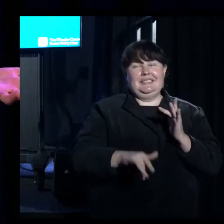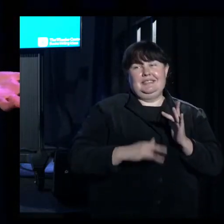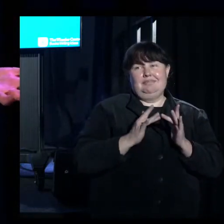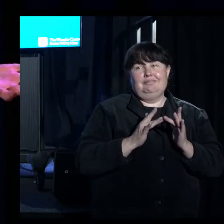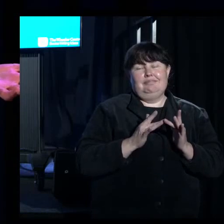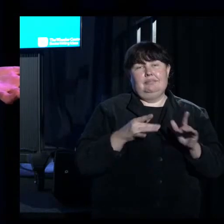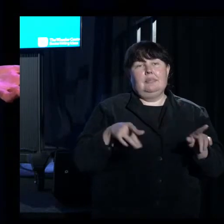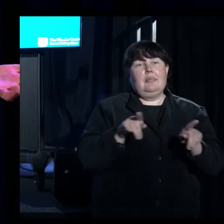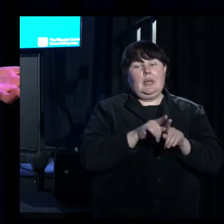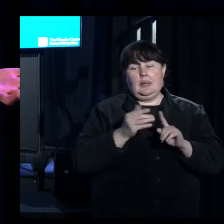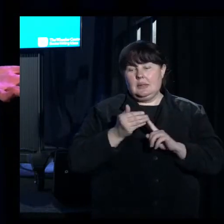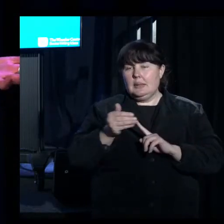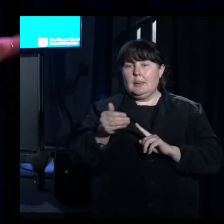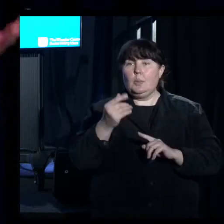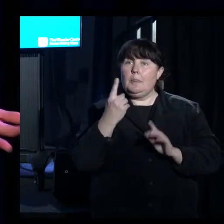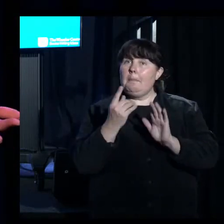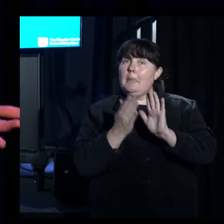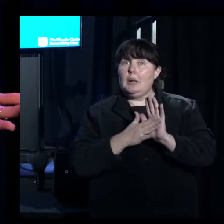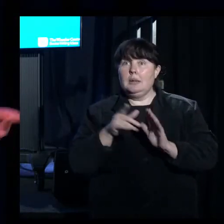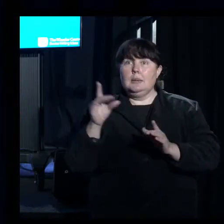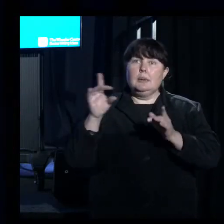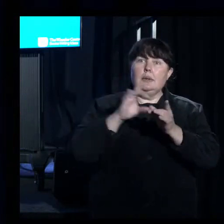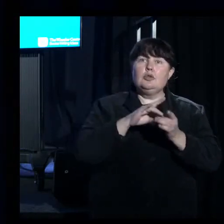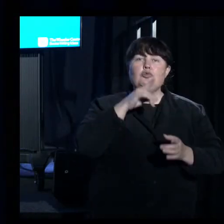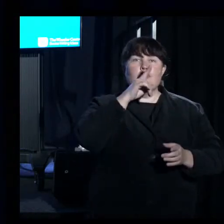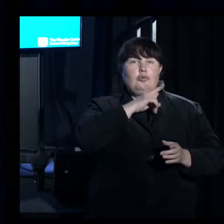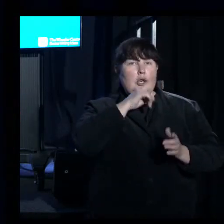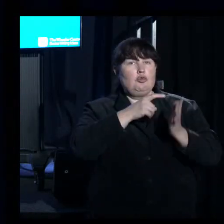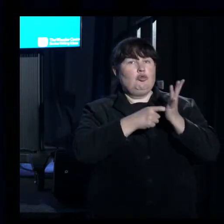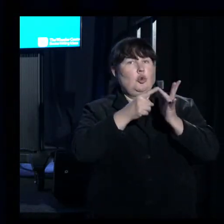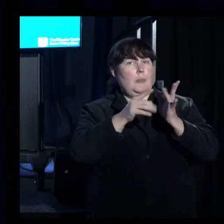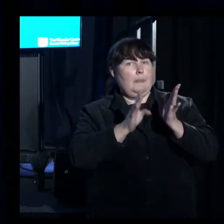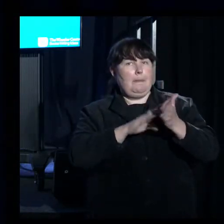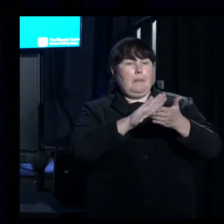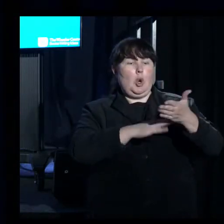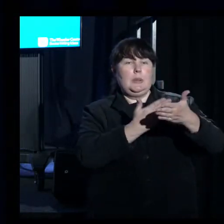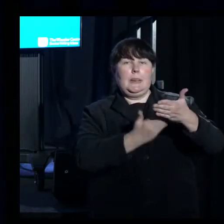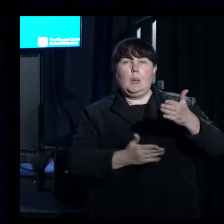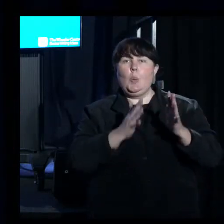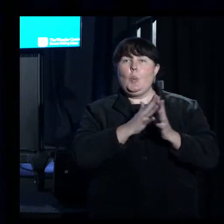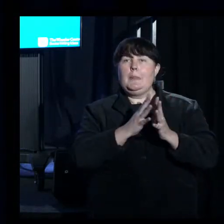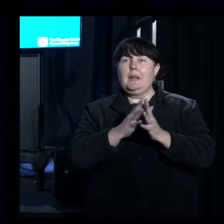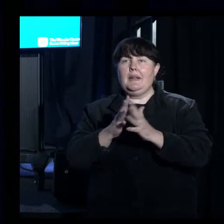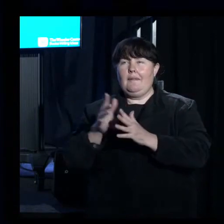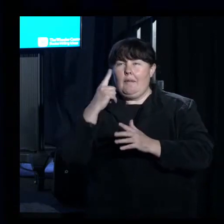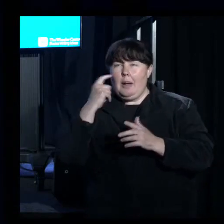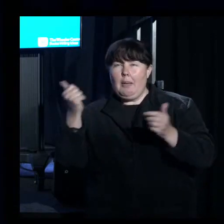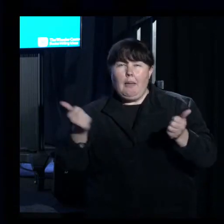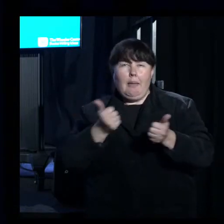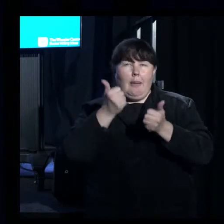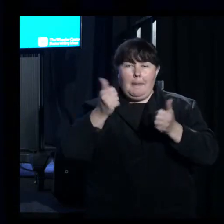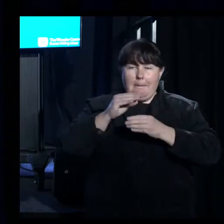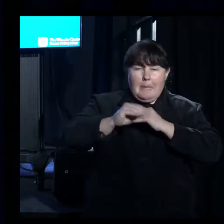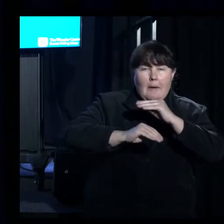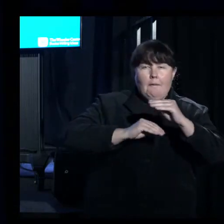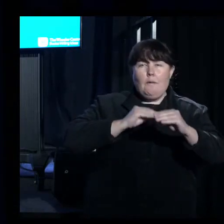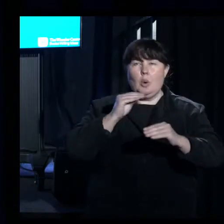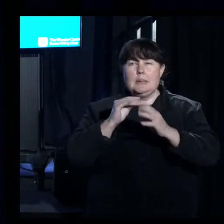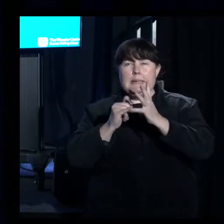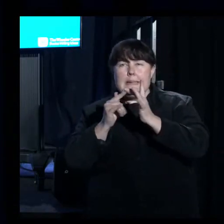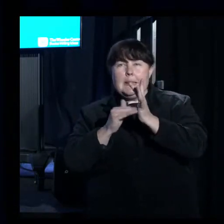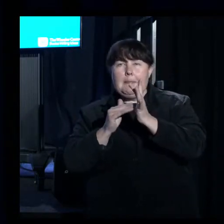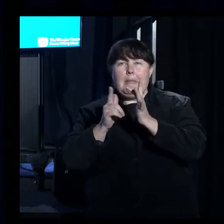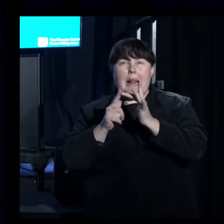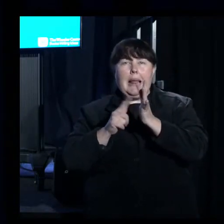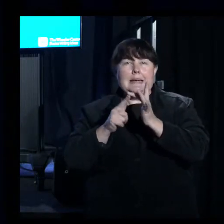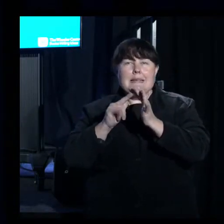month, you can tune in to Poetry Month through the Red Room Poetry website and expect to find mountains of metaphors, stacks of similes, and a plethora of